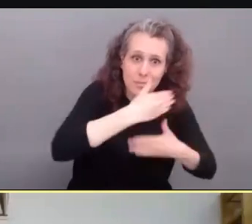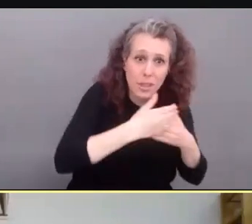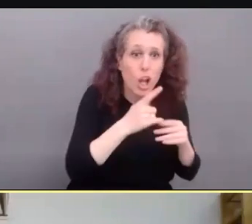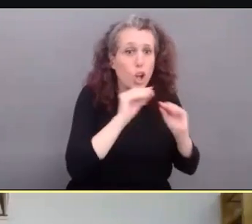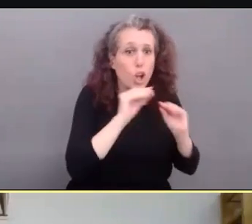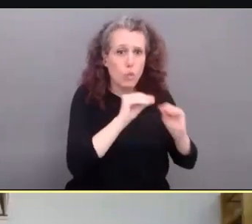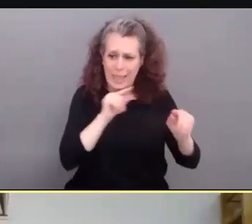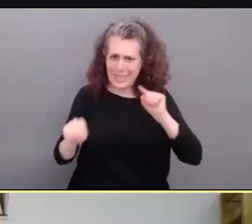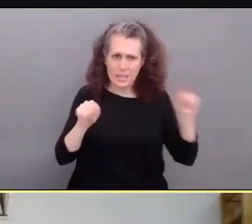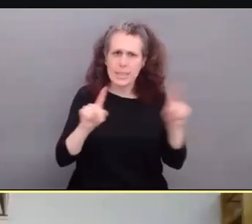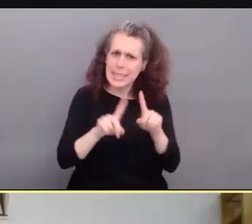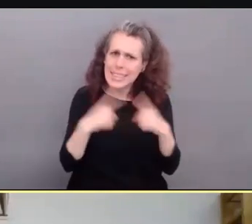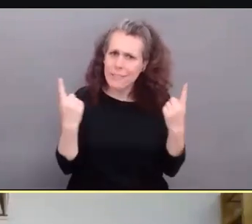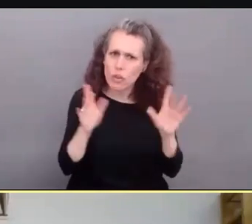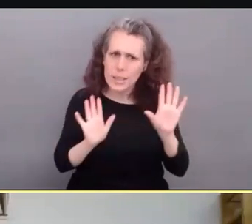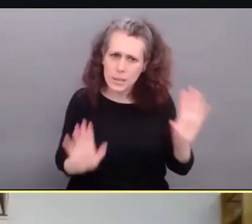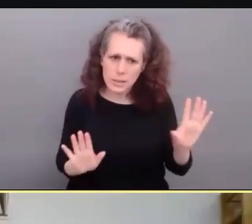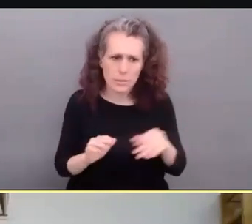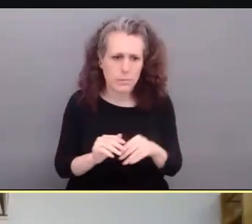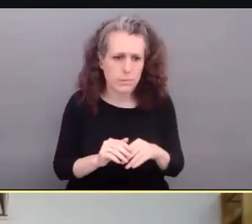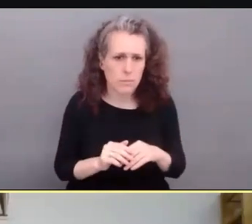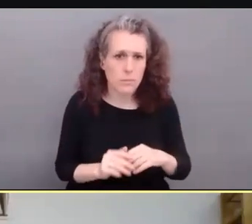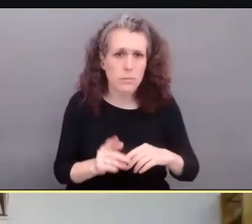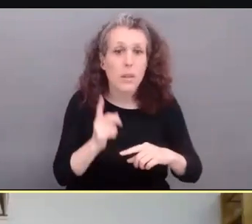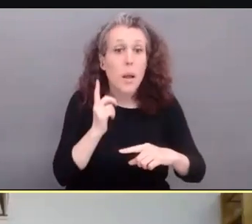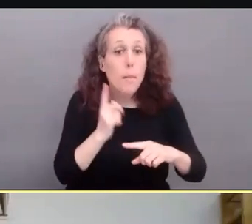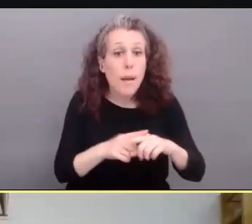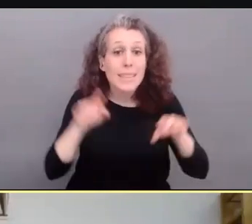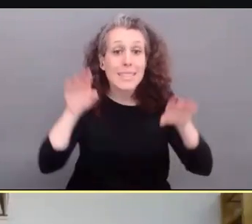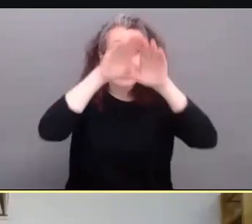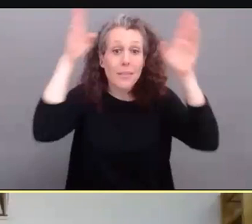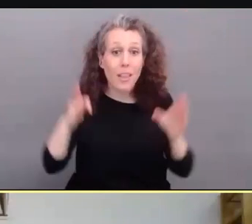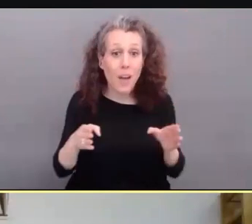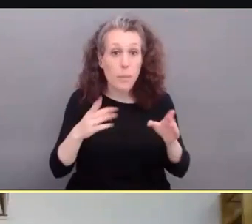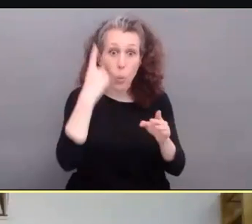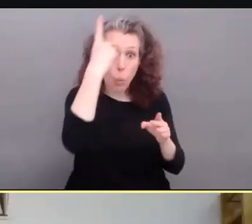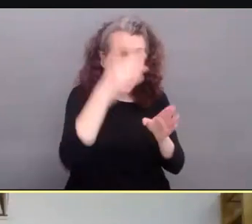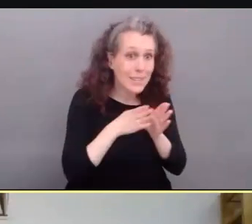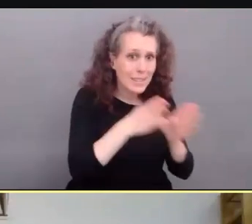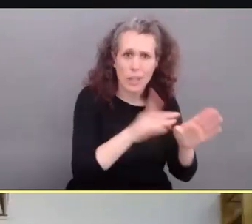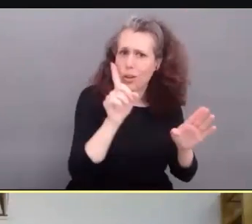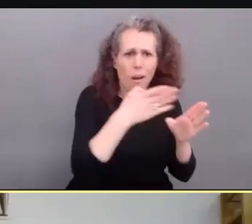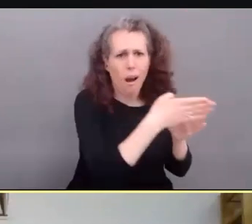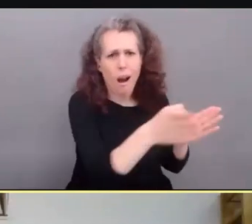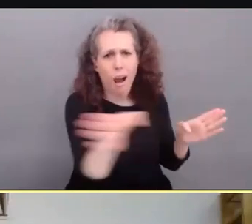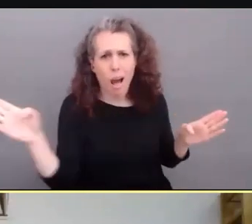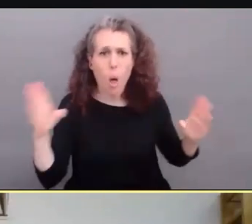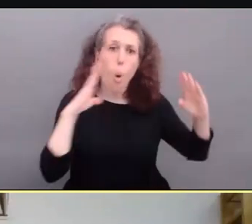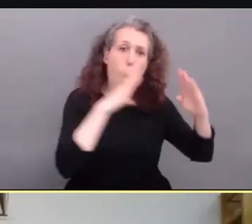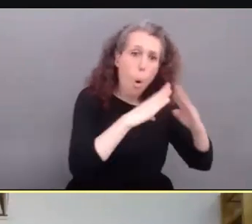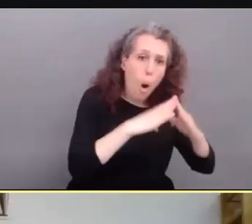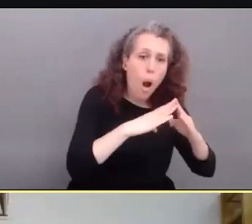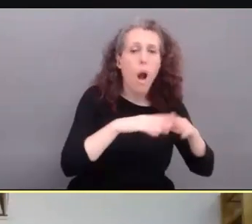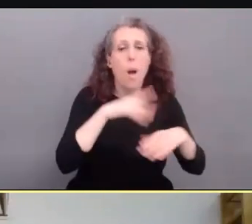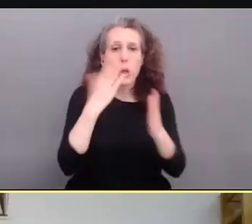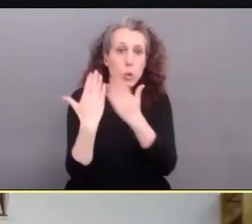each other. We also need it across all built environment sectors. Architects get mentioned and designers get mentioned a